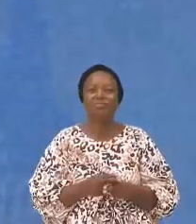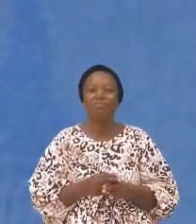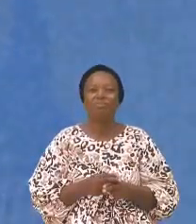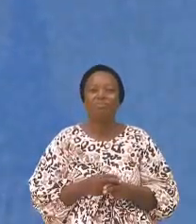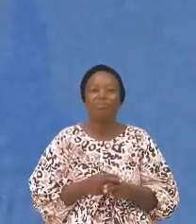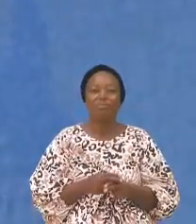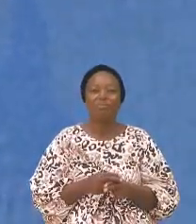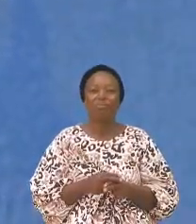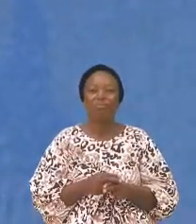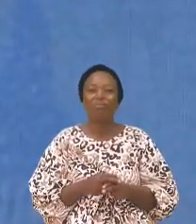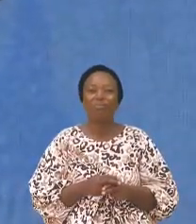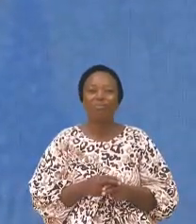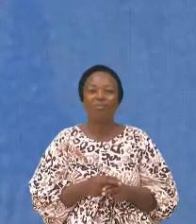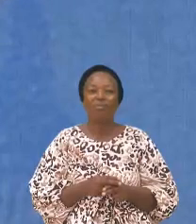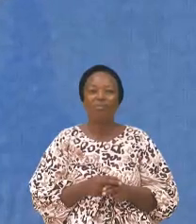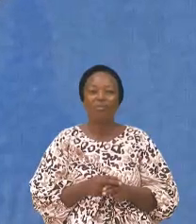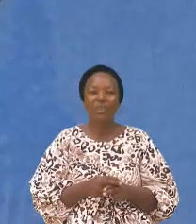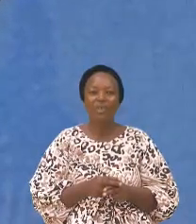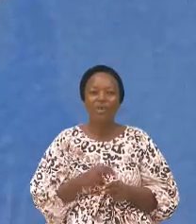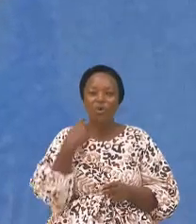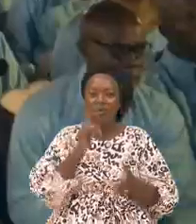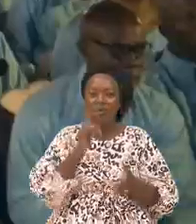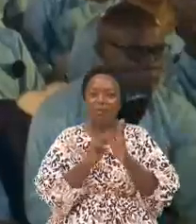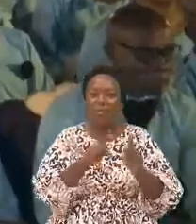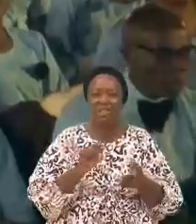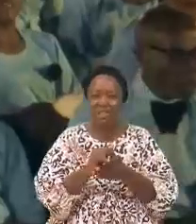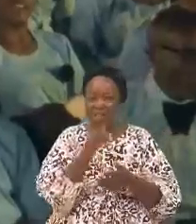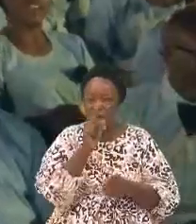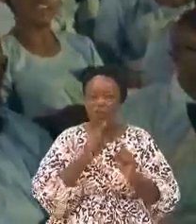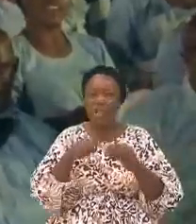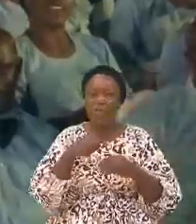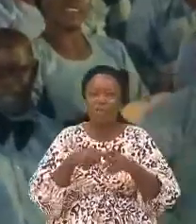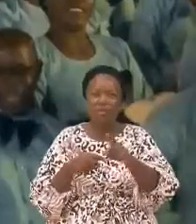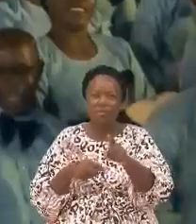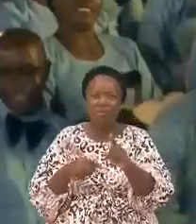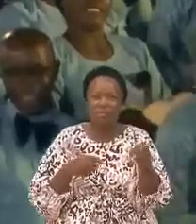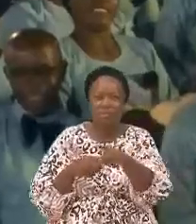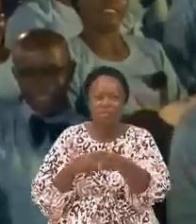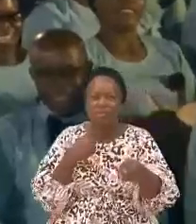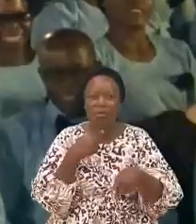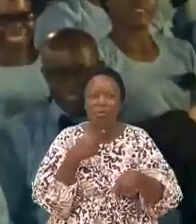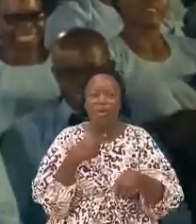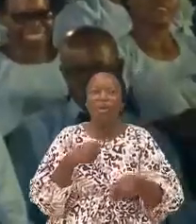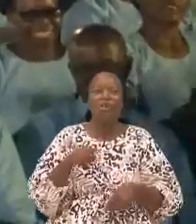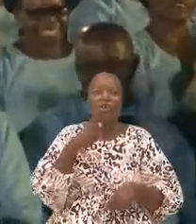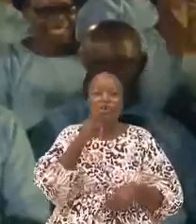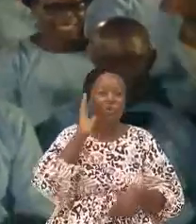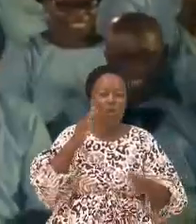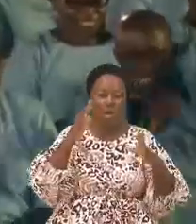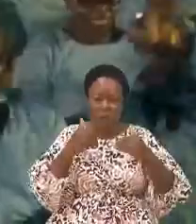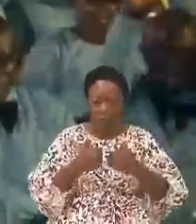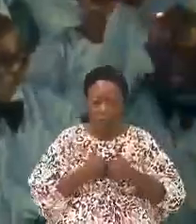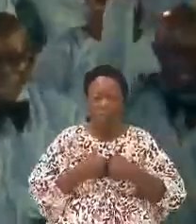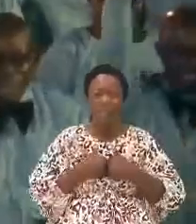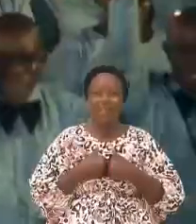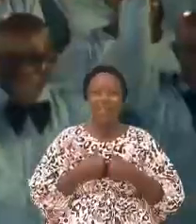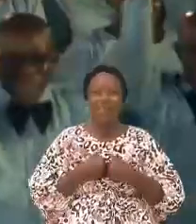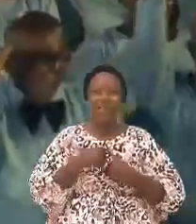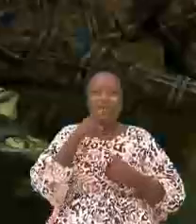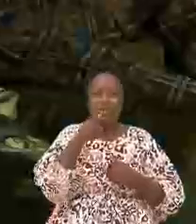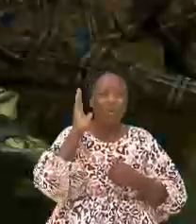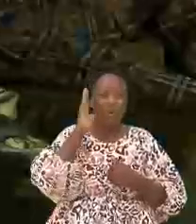will possess in Jesus' name. What am I talking about there?